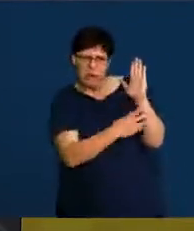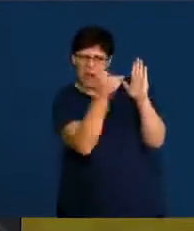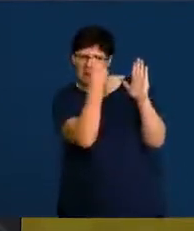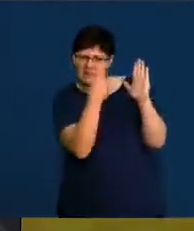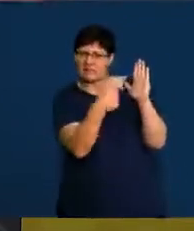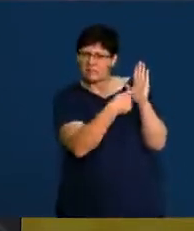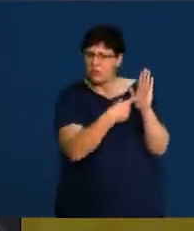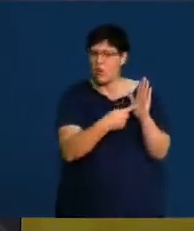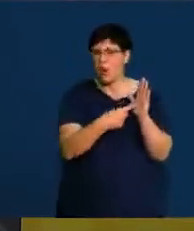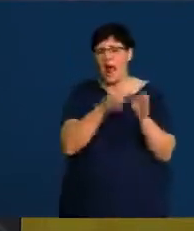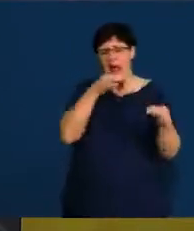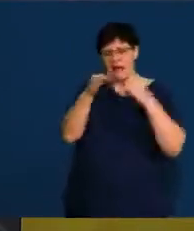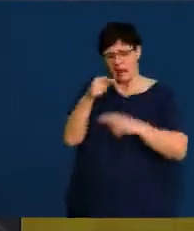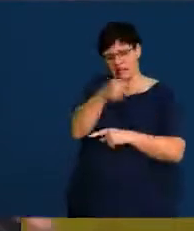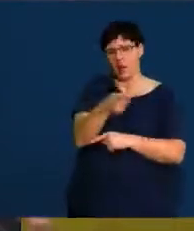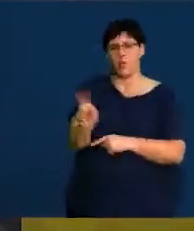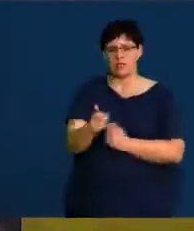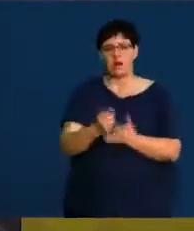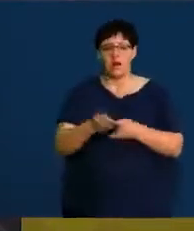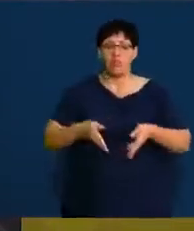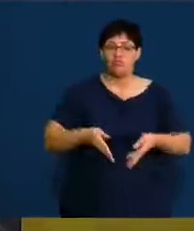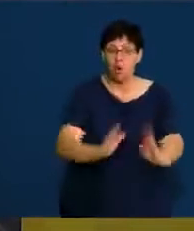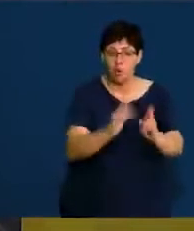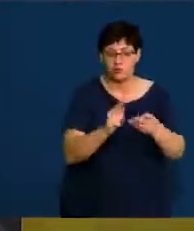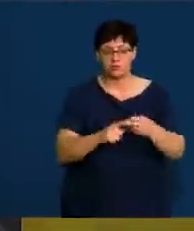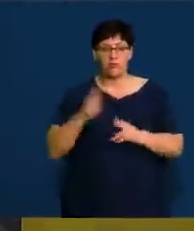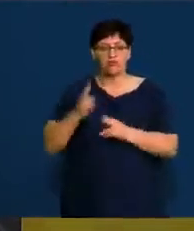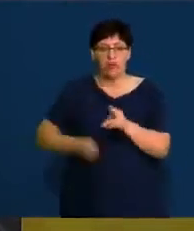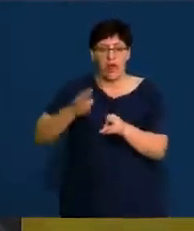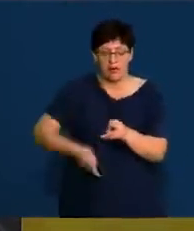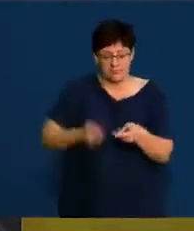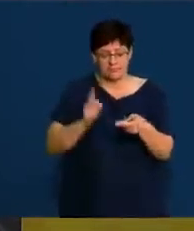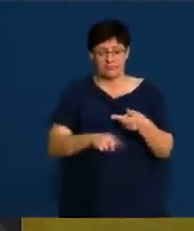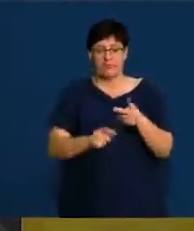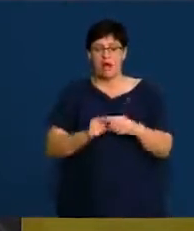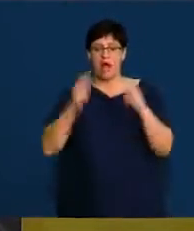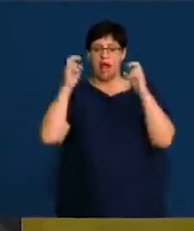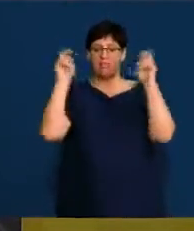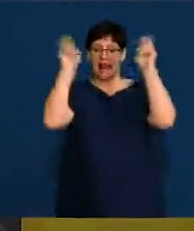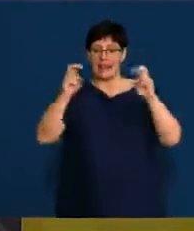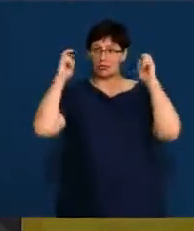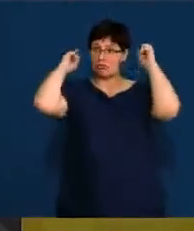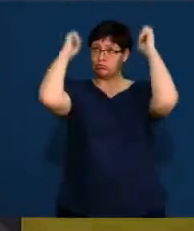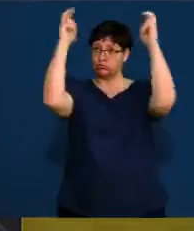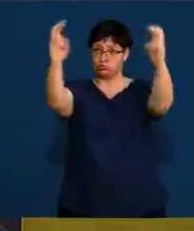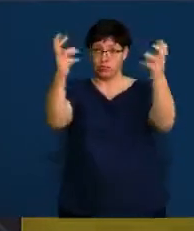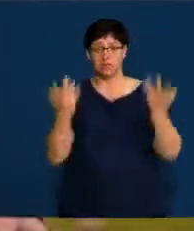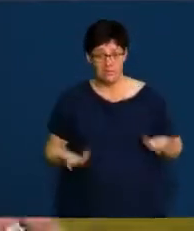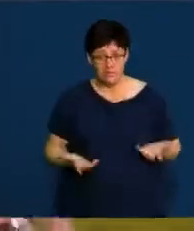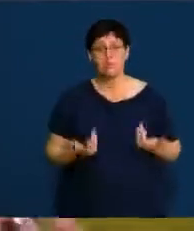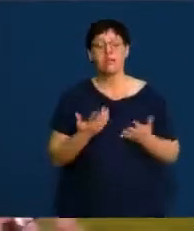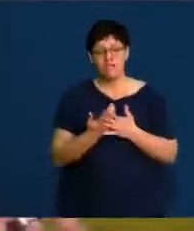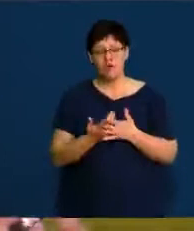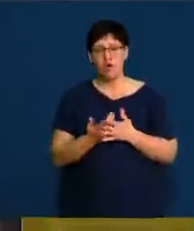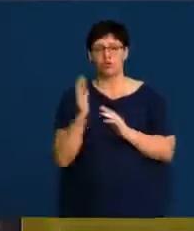indicate features. For example, roads, railway lines, power lines. For example,